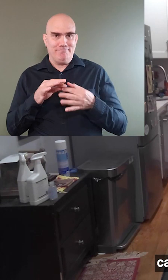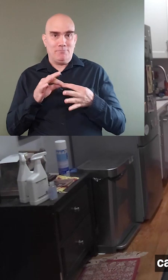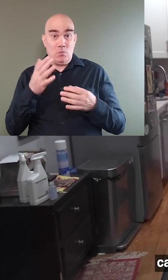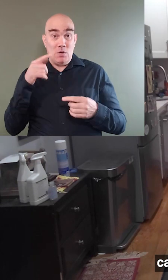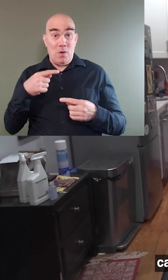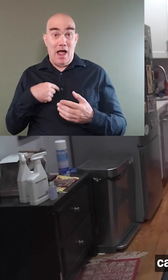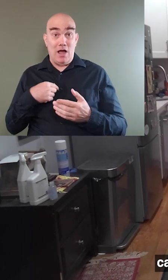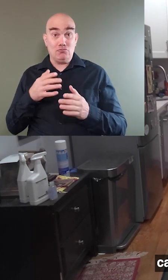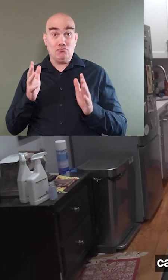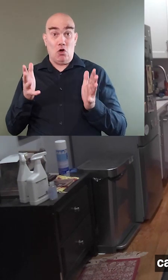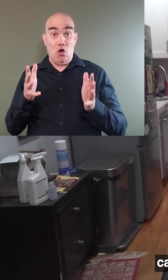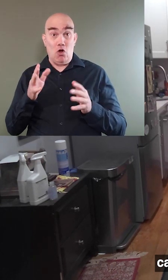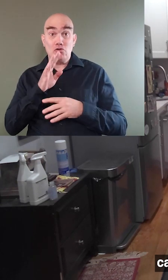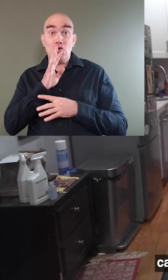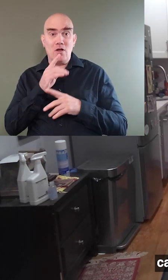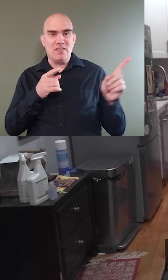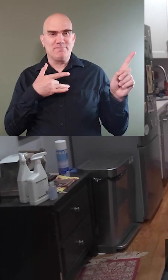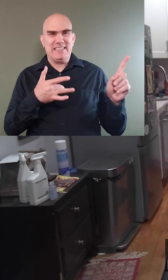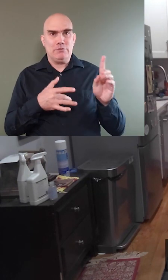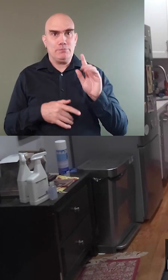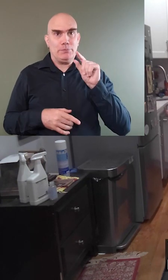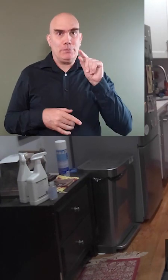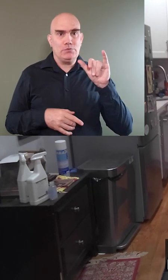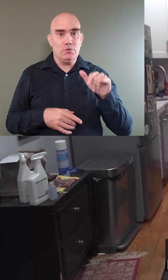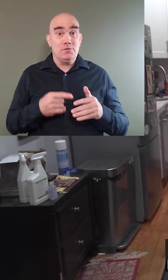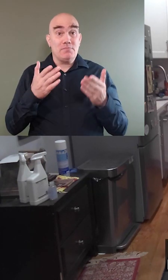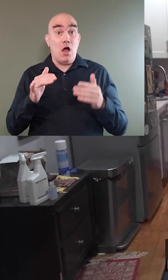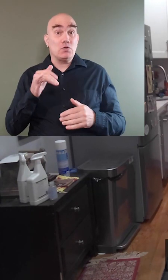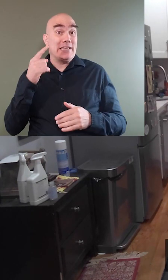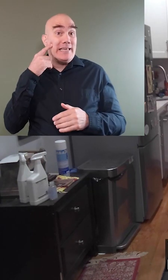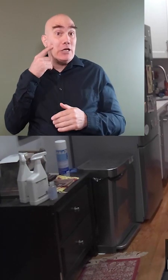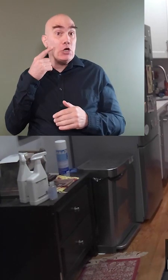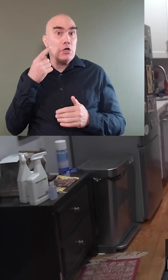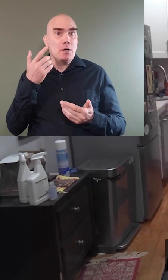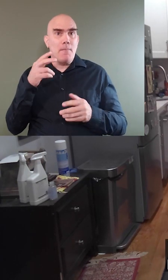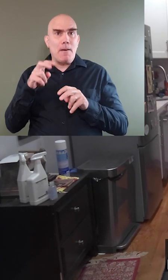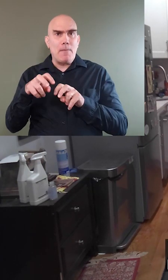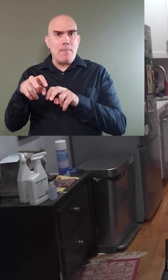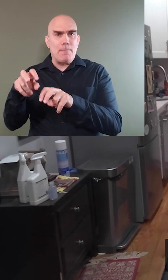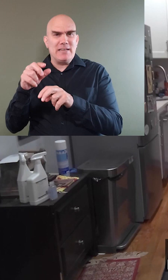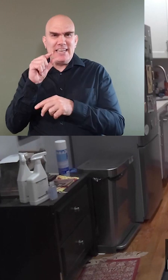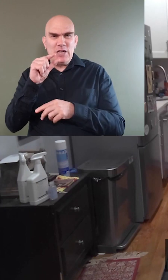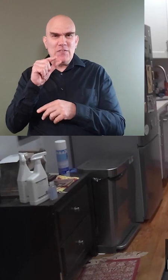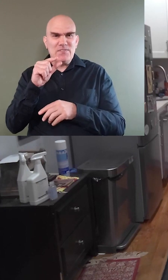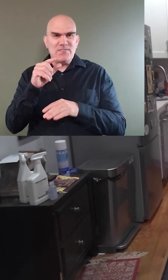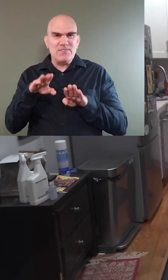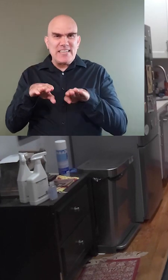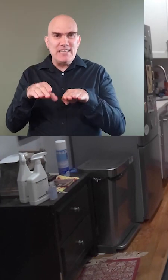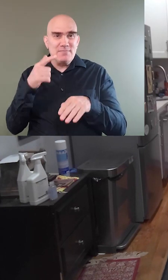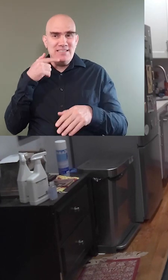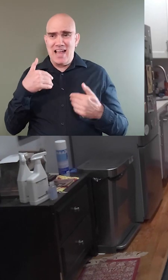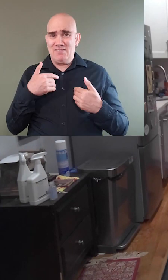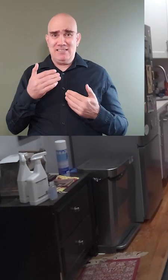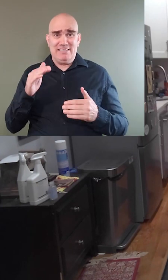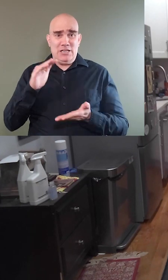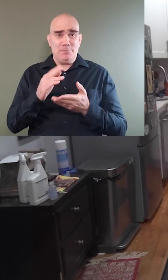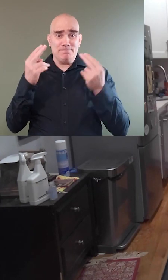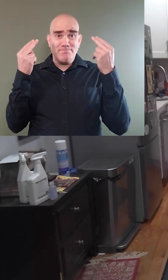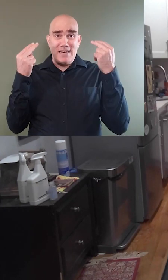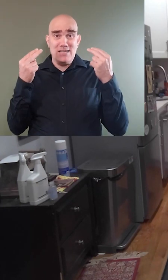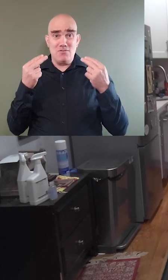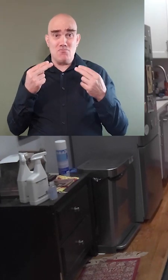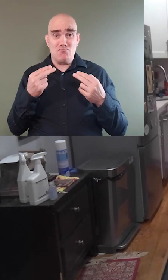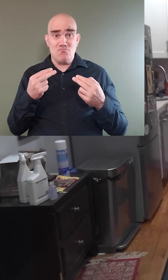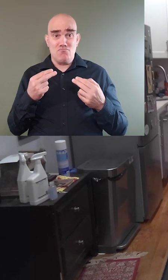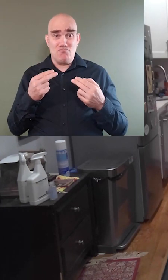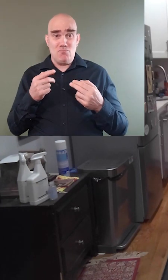talk, they talk. You might also hear the pitter-patter of little feet because there's a little bunny rabbit living in the